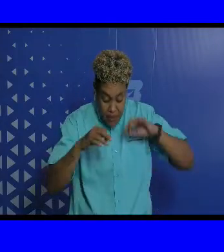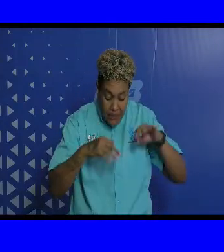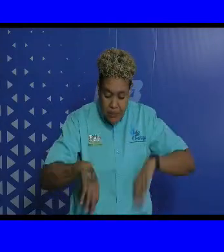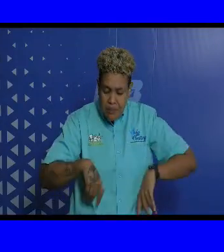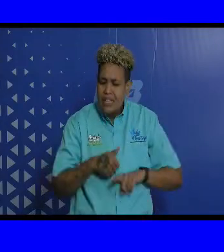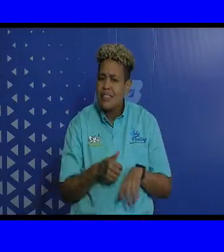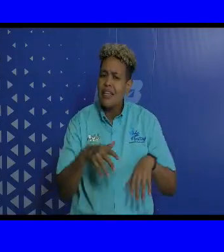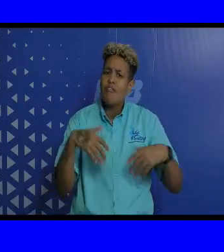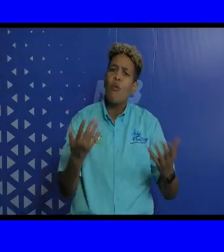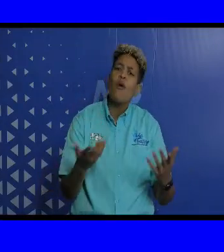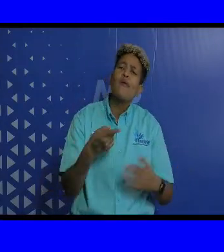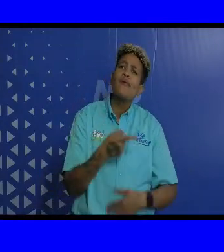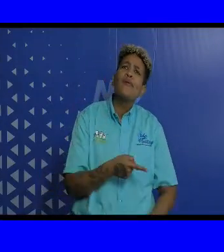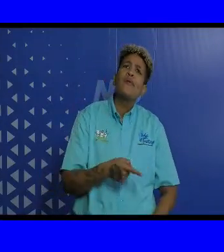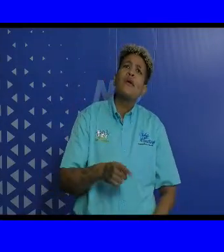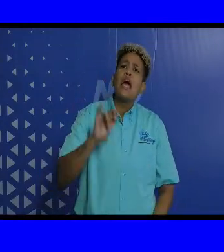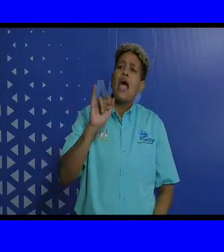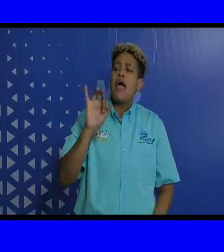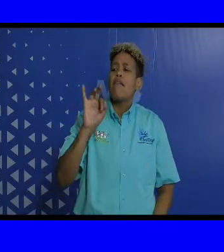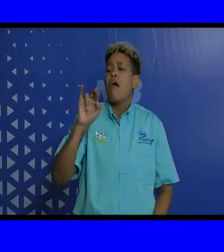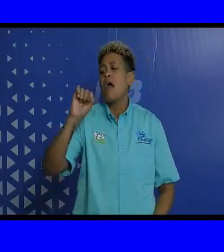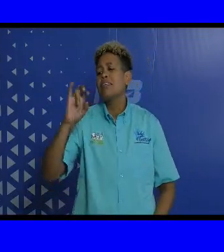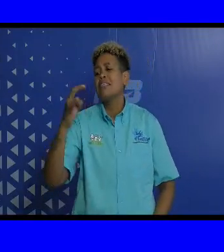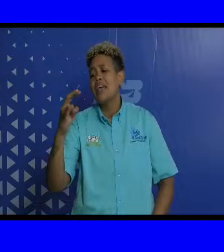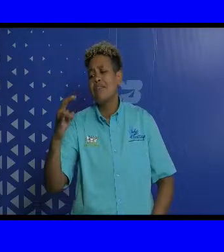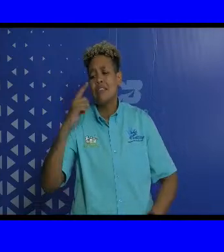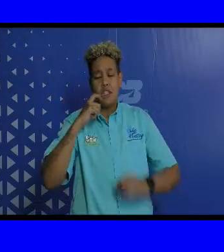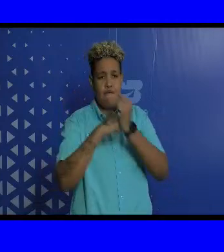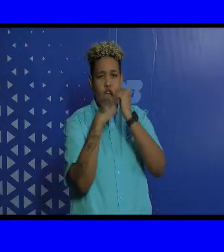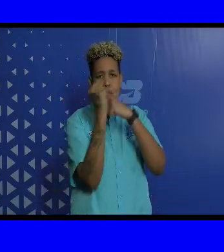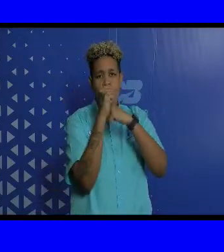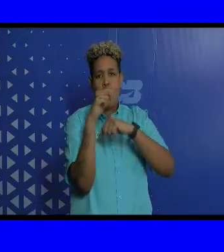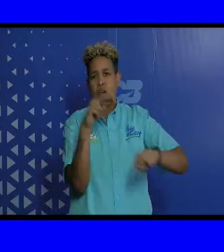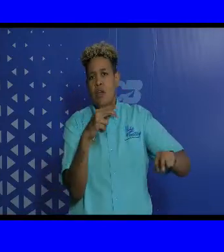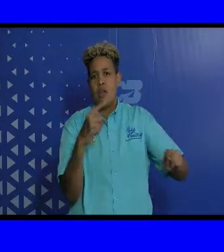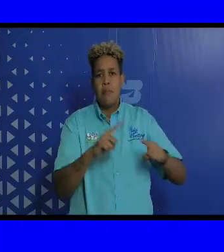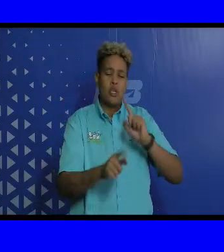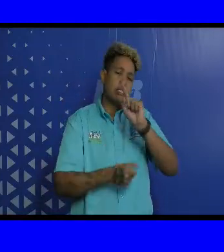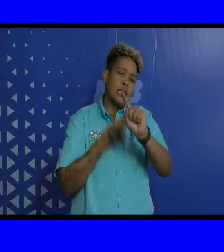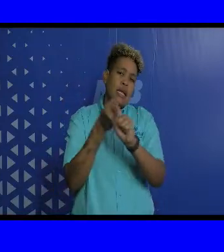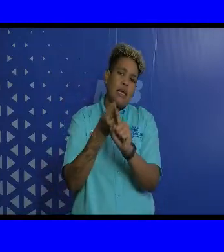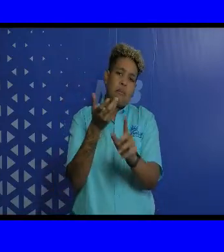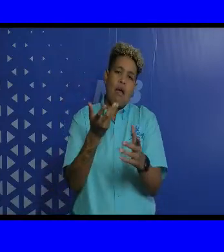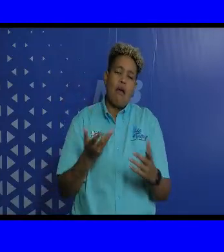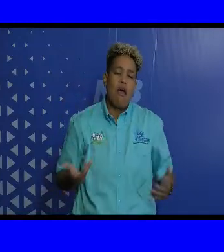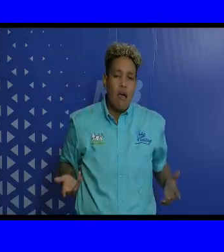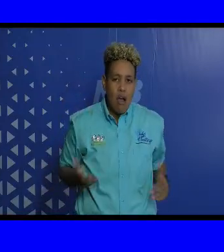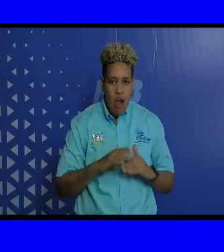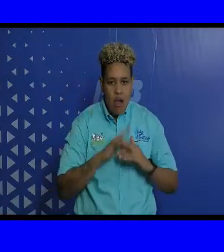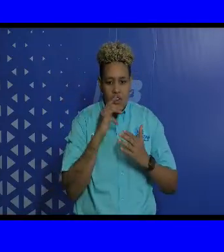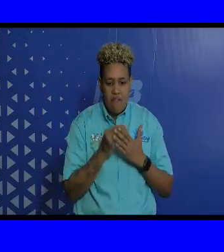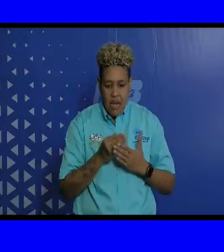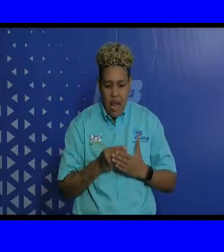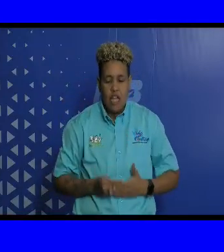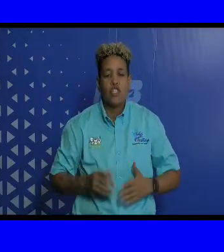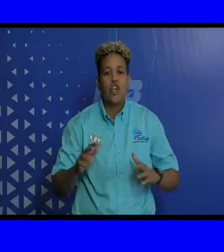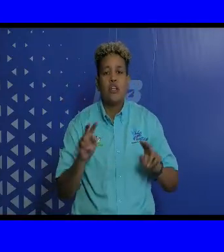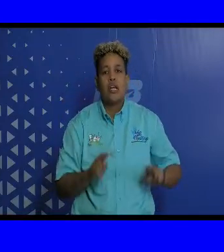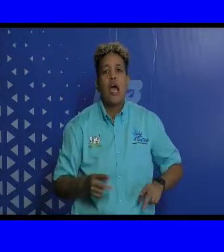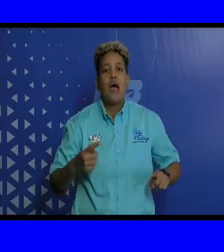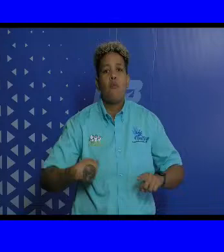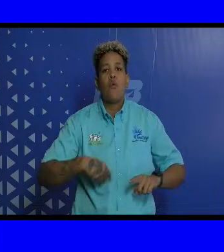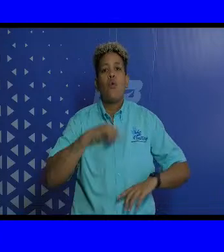outlining the IFRS 17 framework and the impact on the financials.